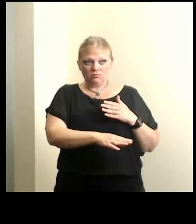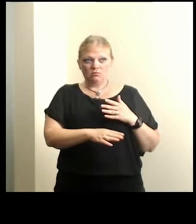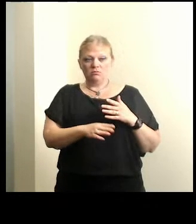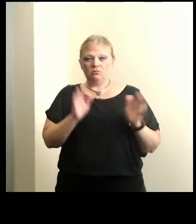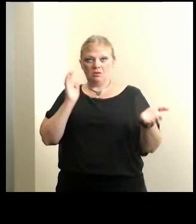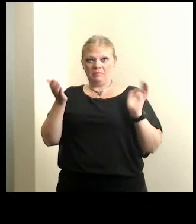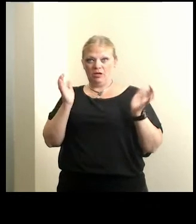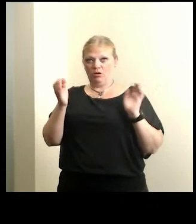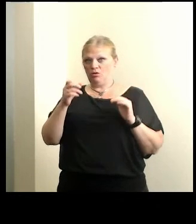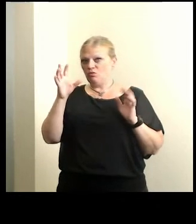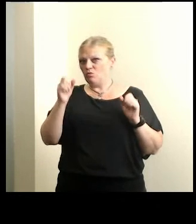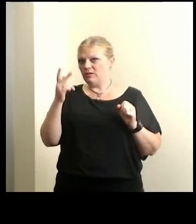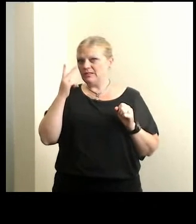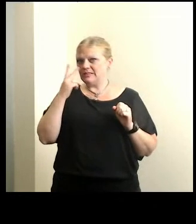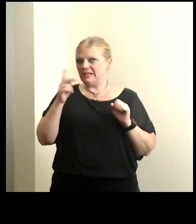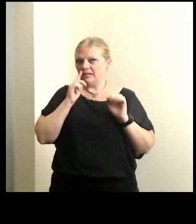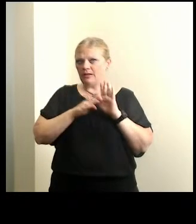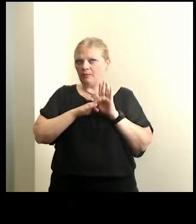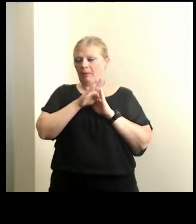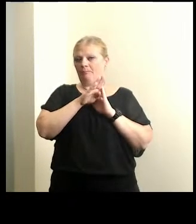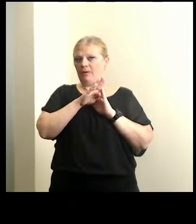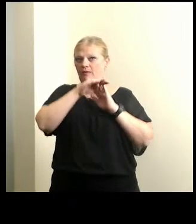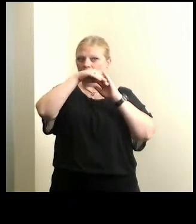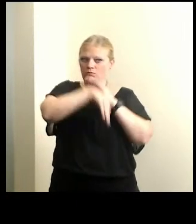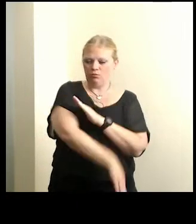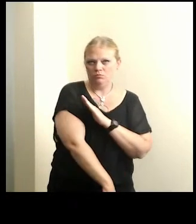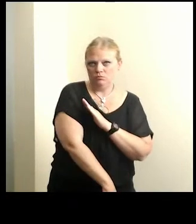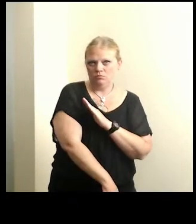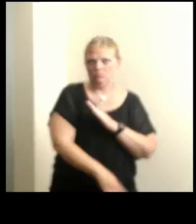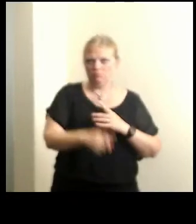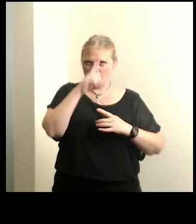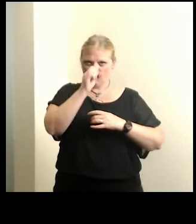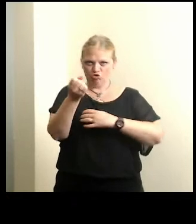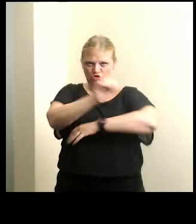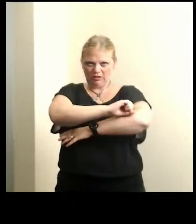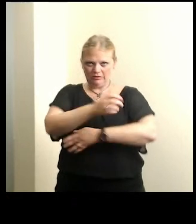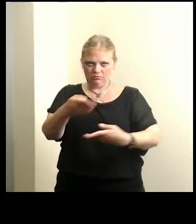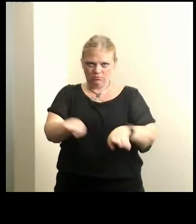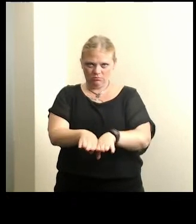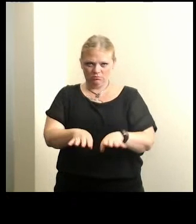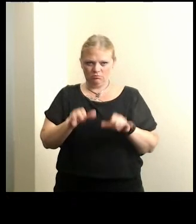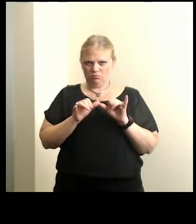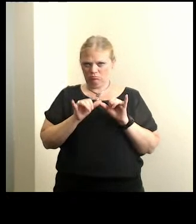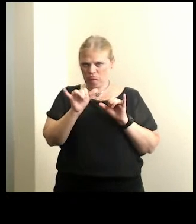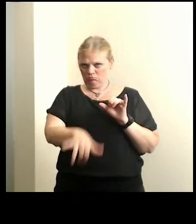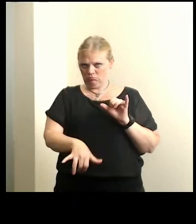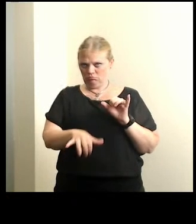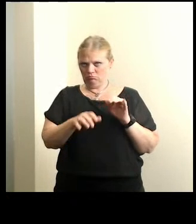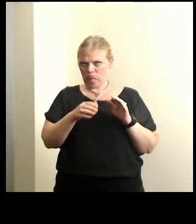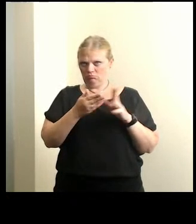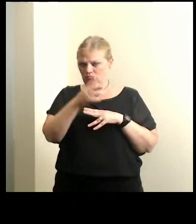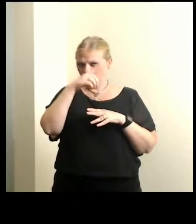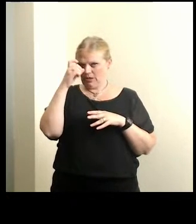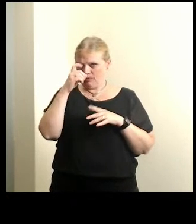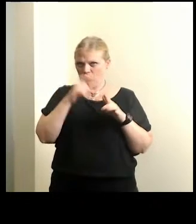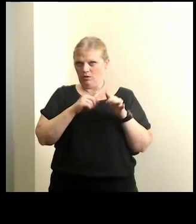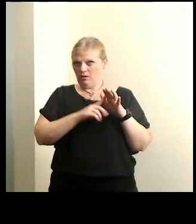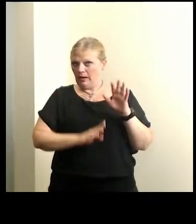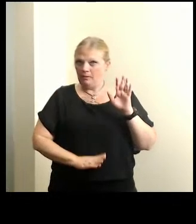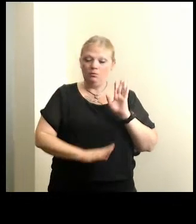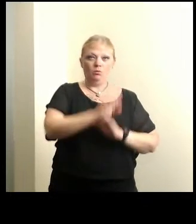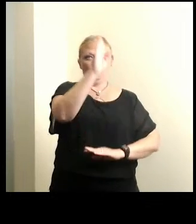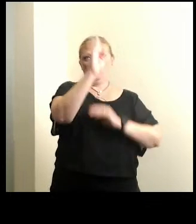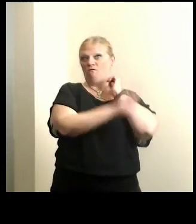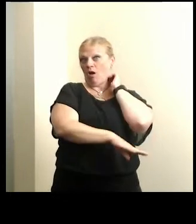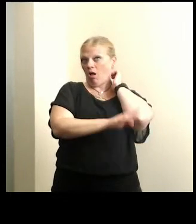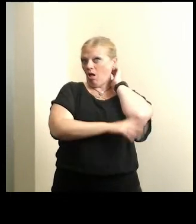the initial bump, and it dropped when we basically had the shutdowns, and it stayed that way through summer. And then we had the big increase in the